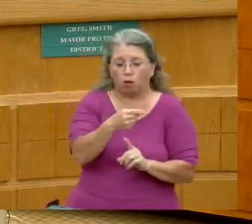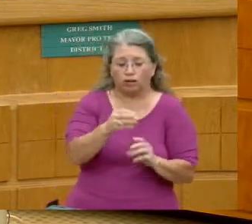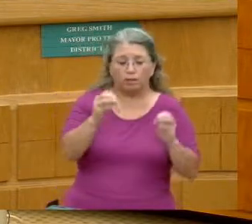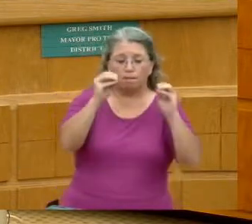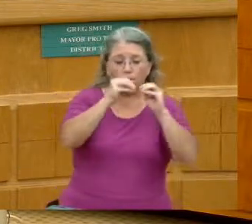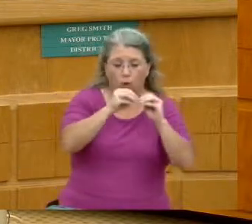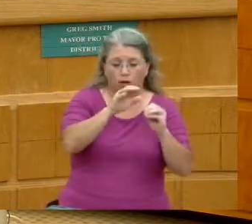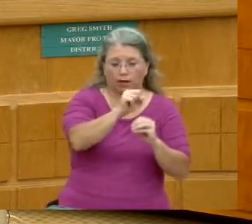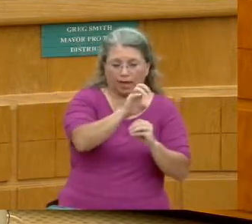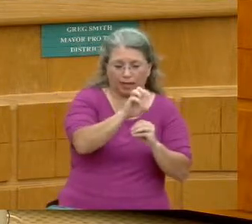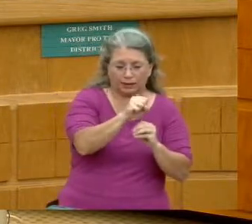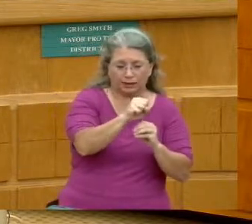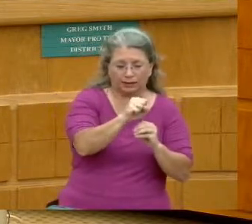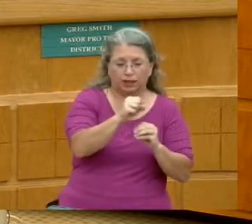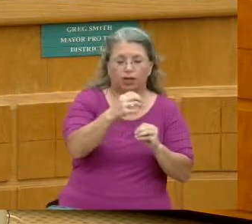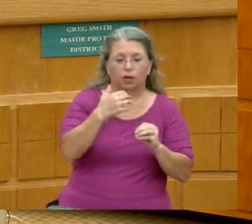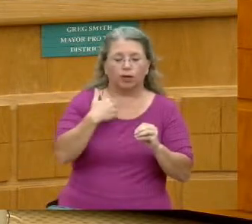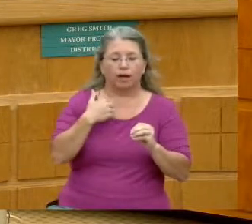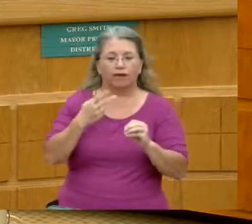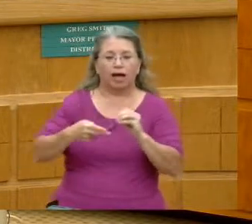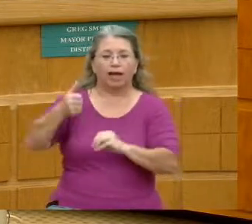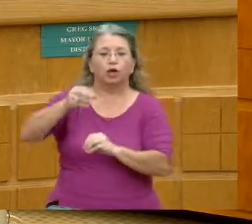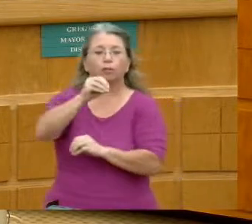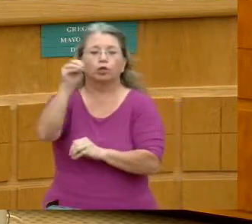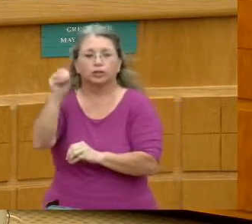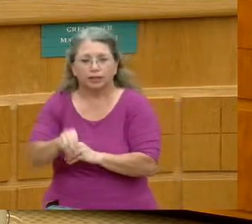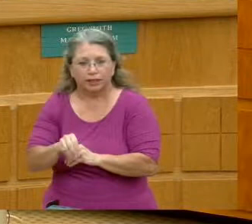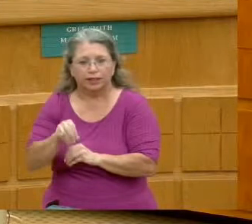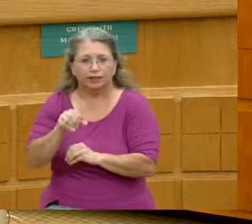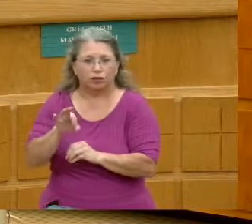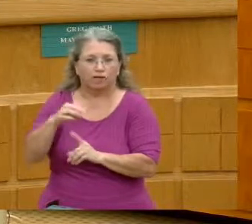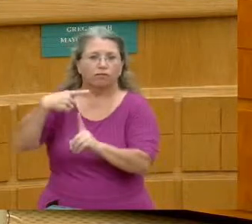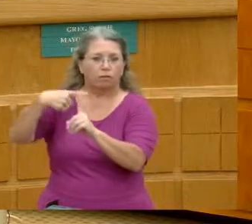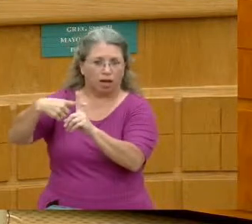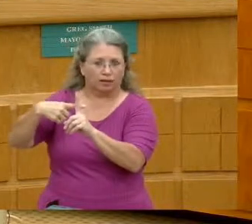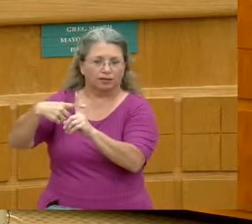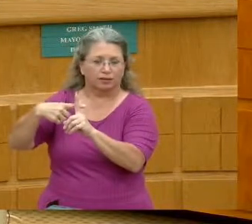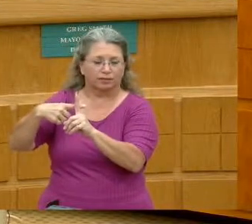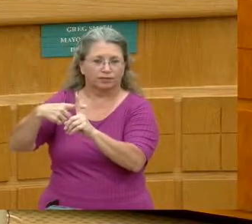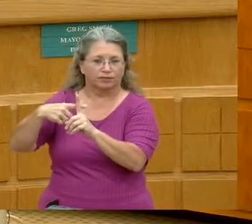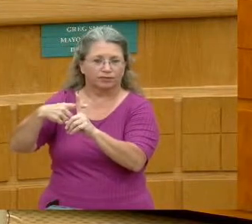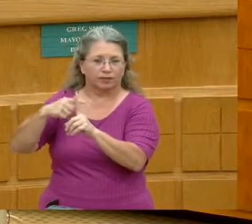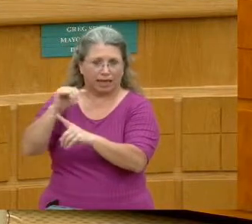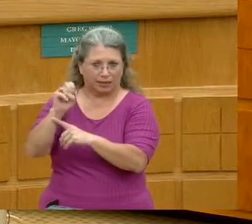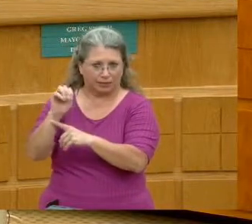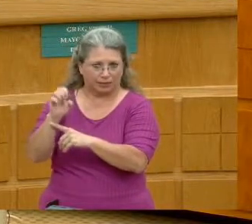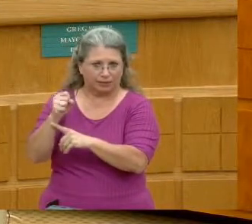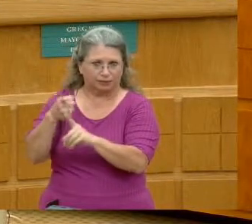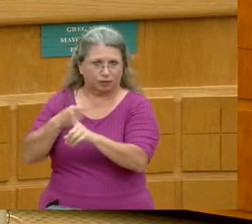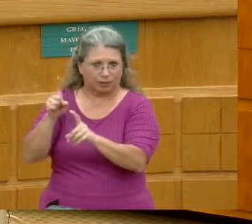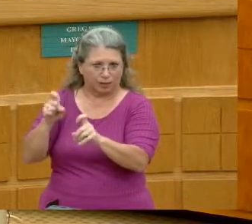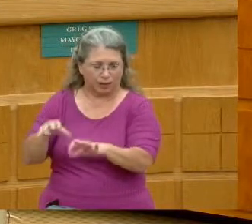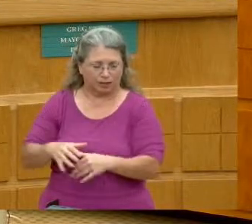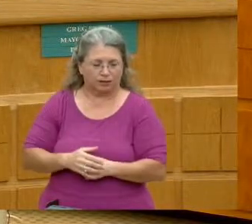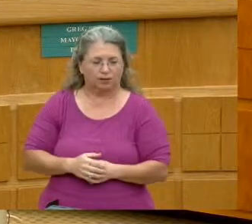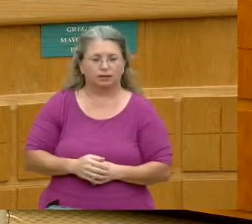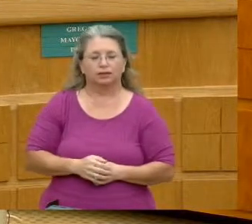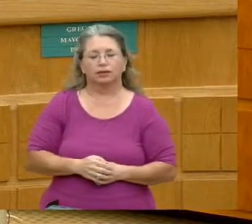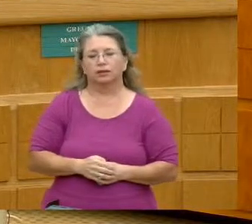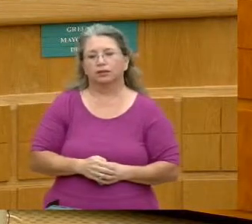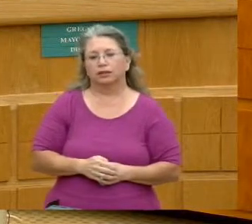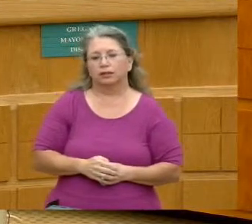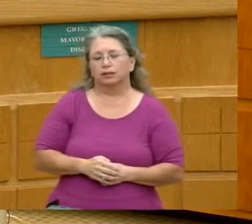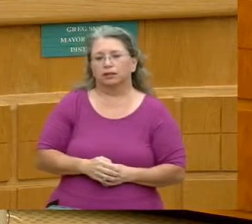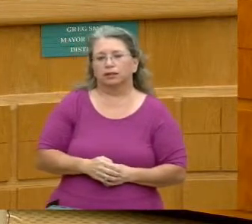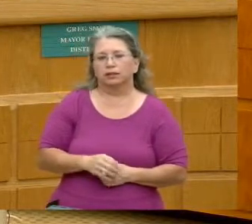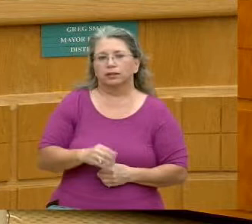proportion of the tests coming back positive. And you could look at this a few ways. One way is that, okay,